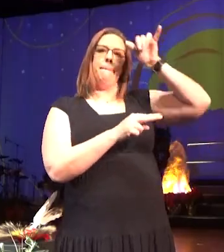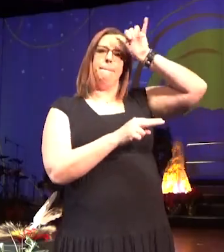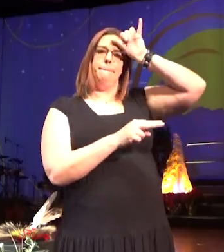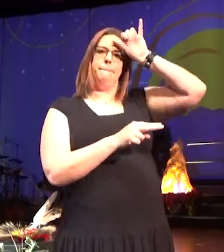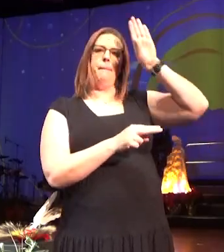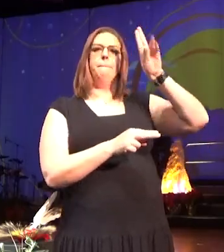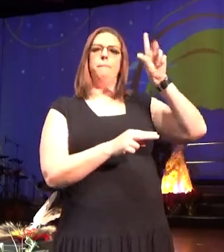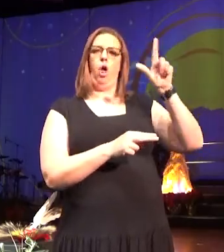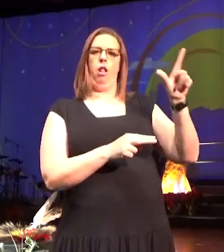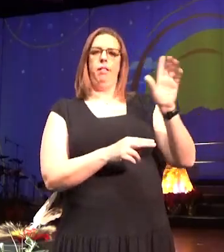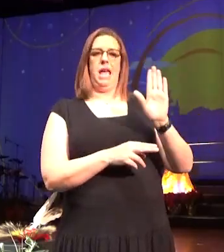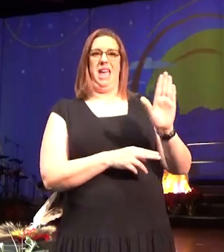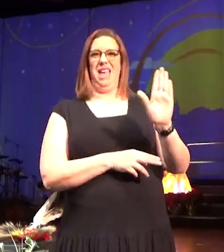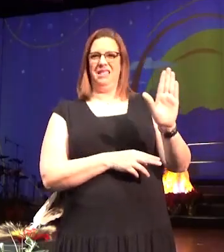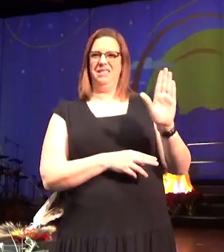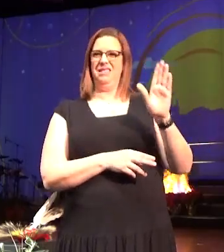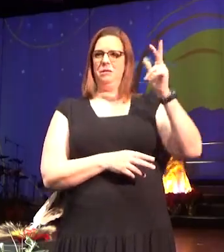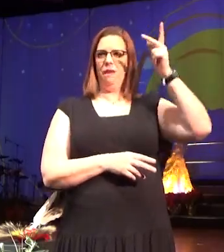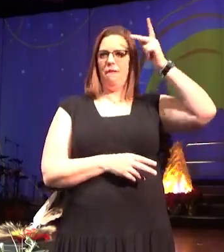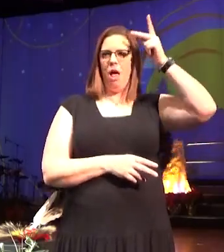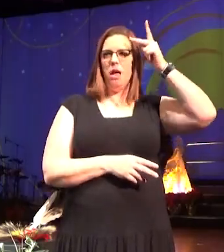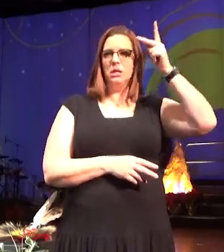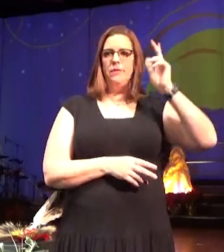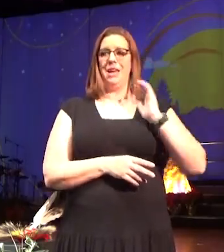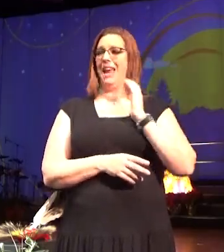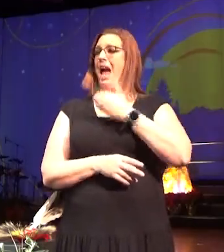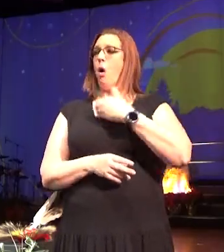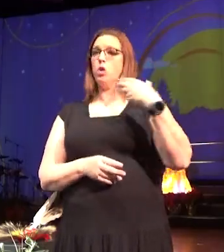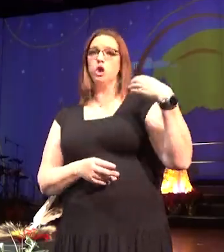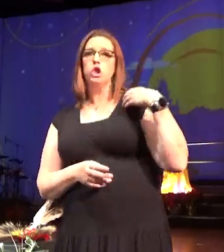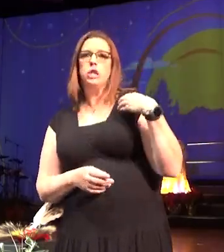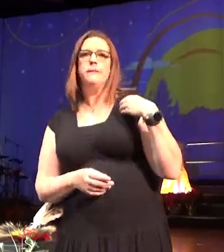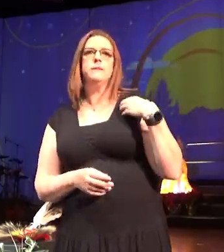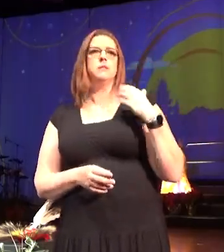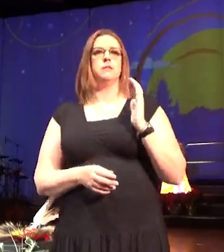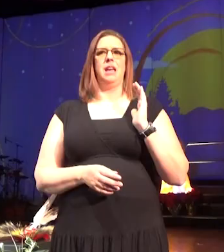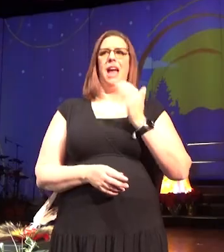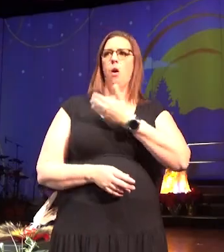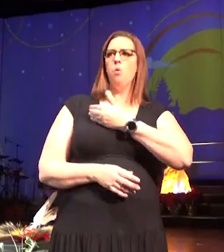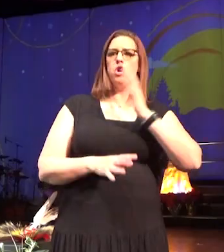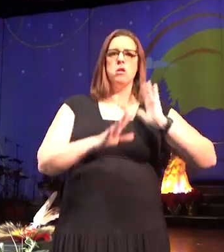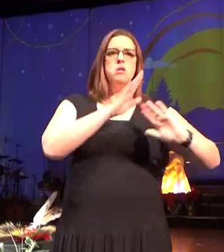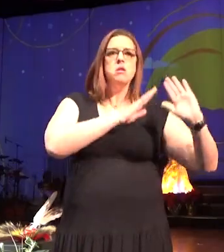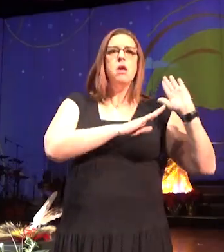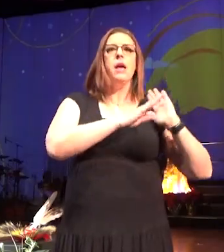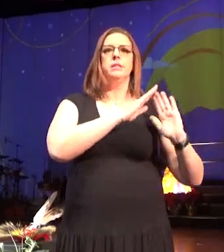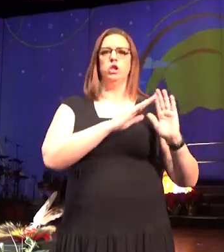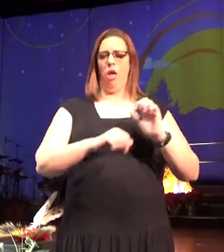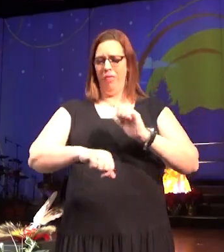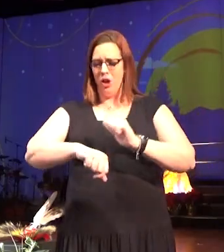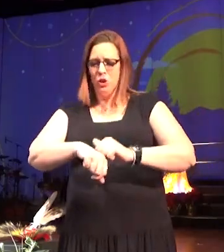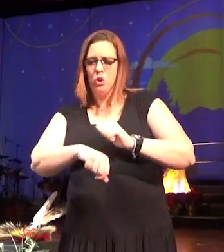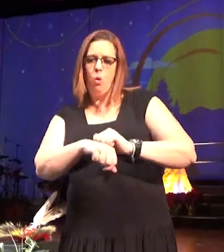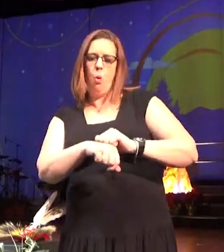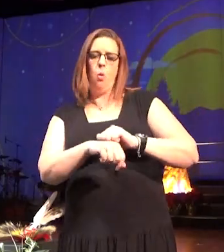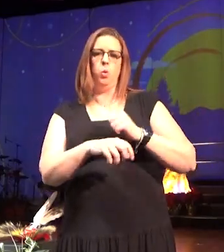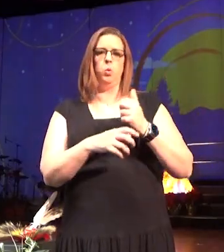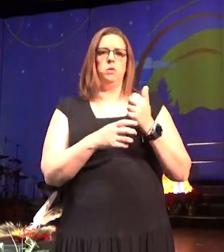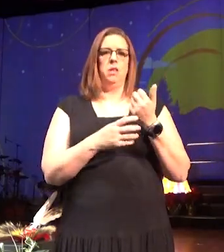teachings. Our chiefs, our warriors, their philosophy. These stones, these rocks, the